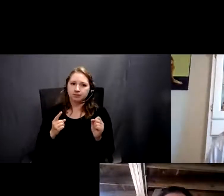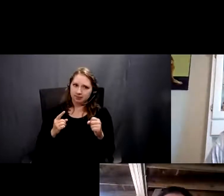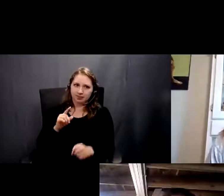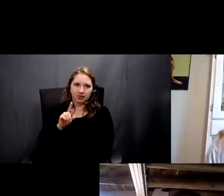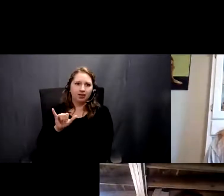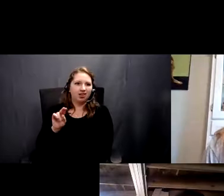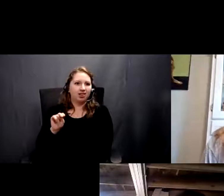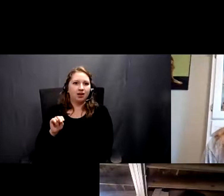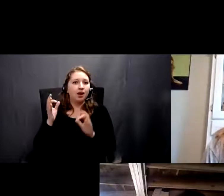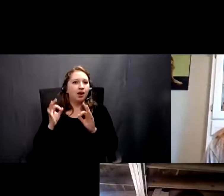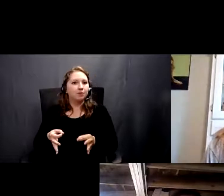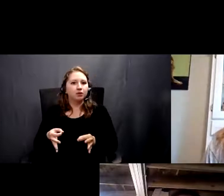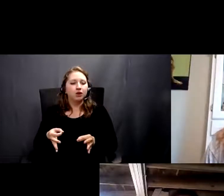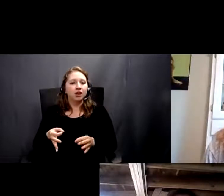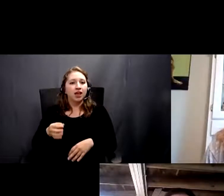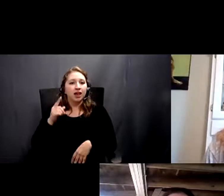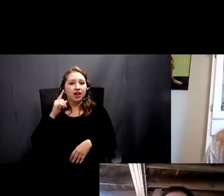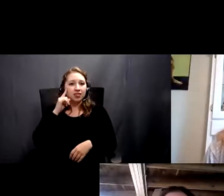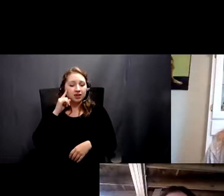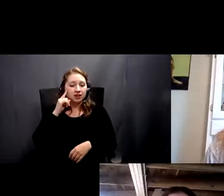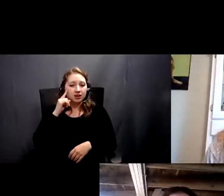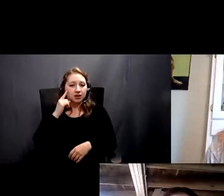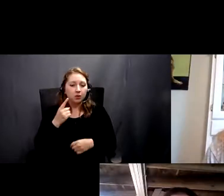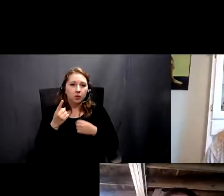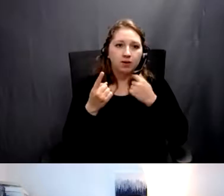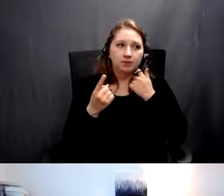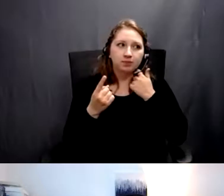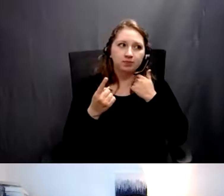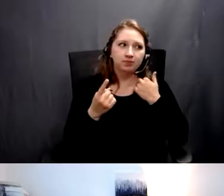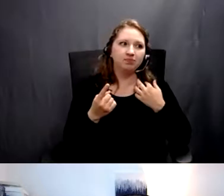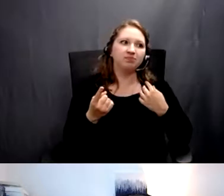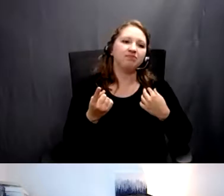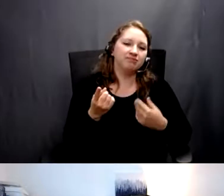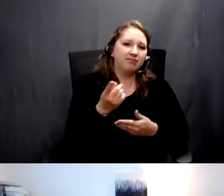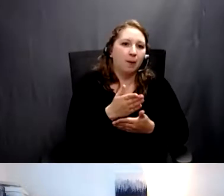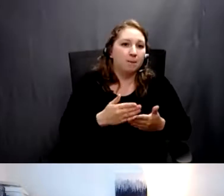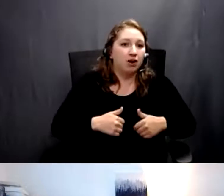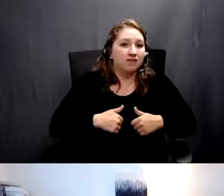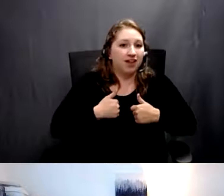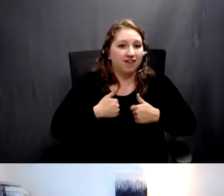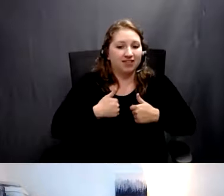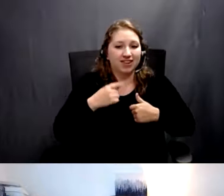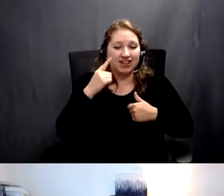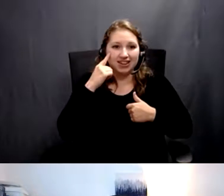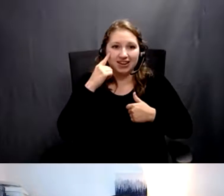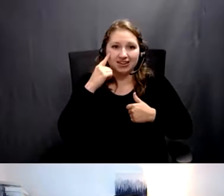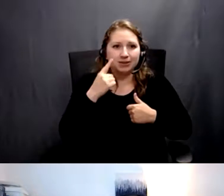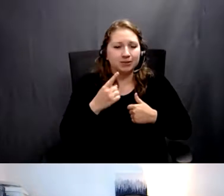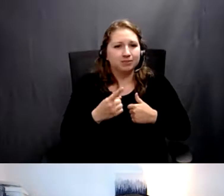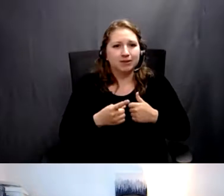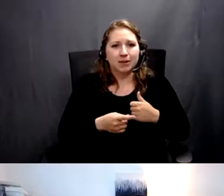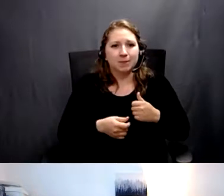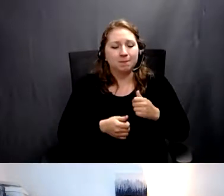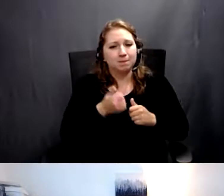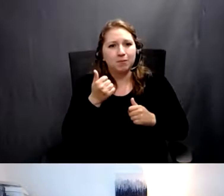Absolutely. And I think one of the pieces of life that I find most endearing about